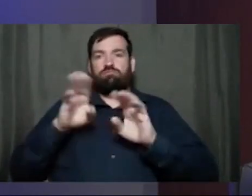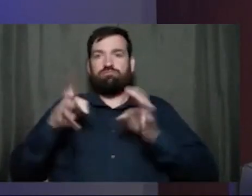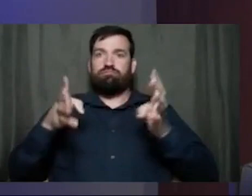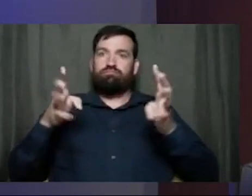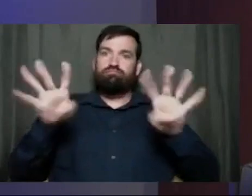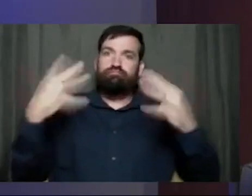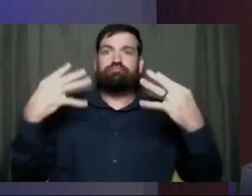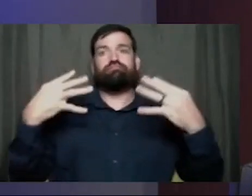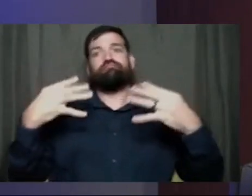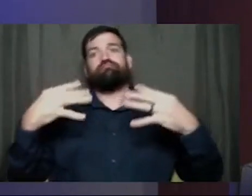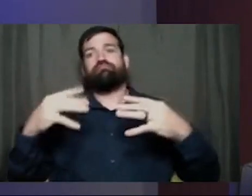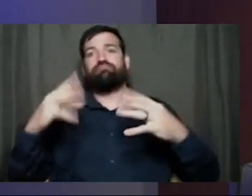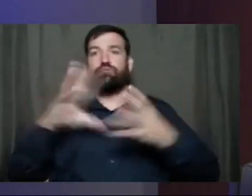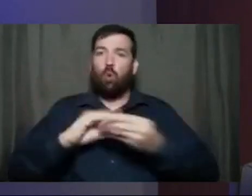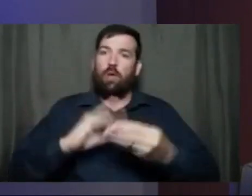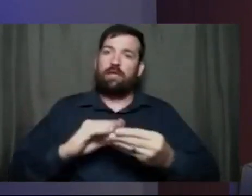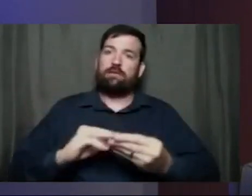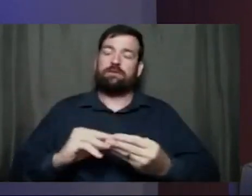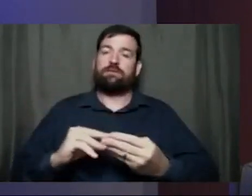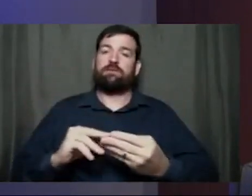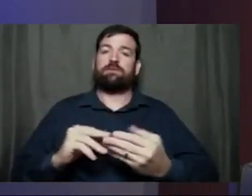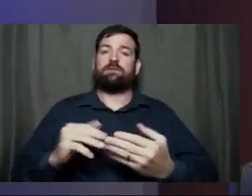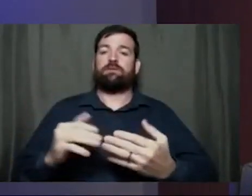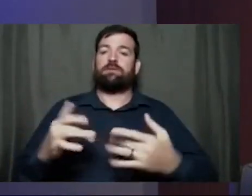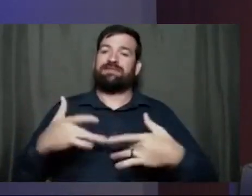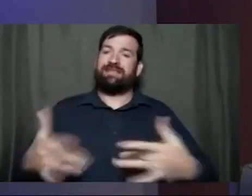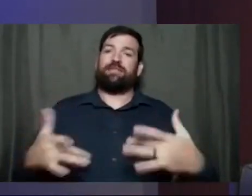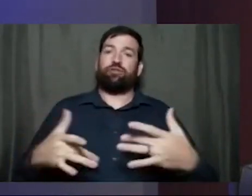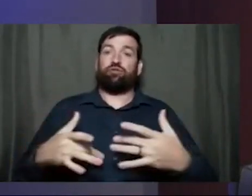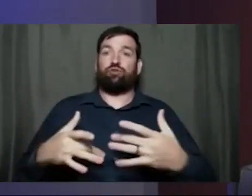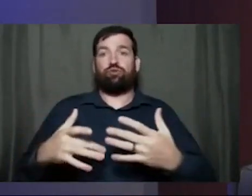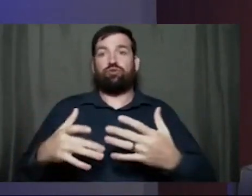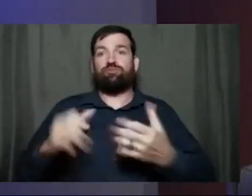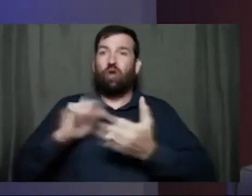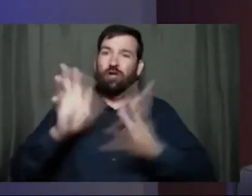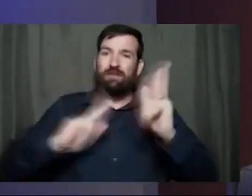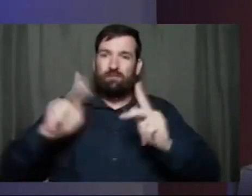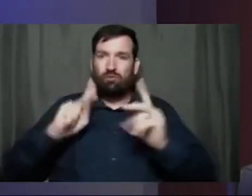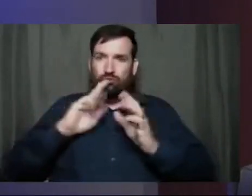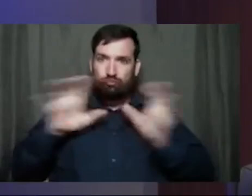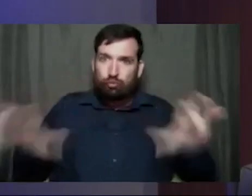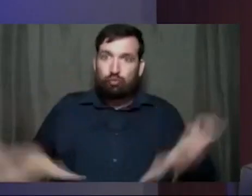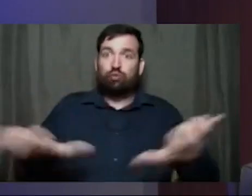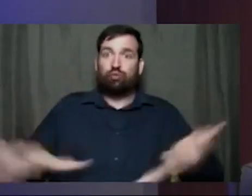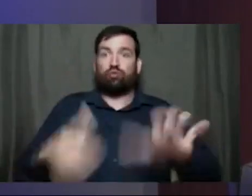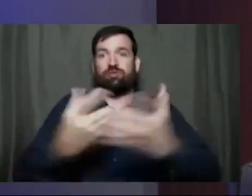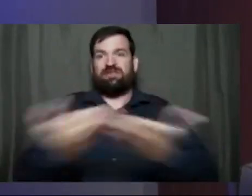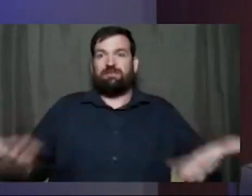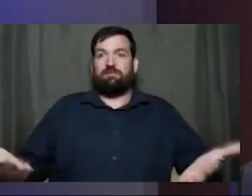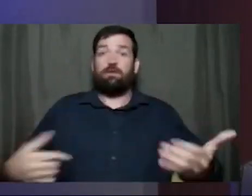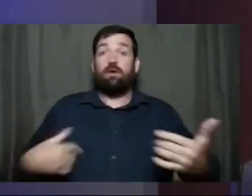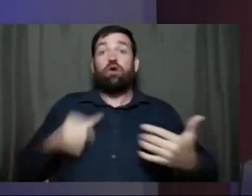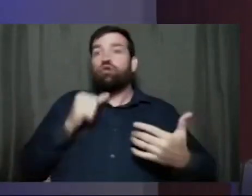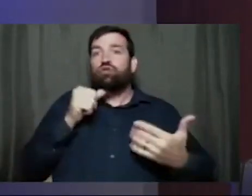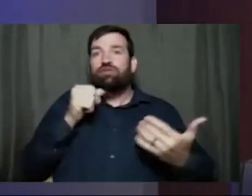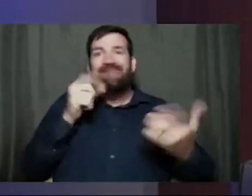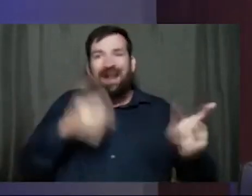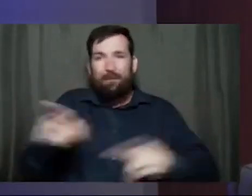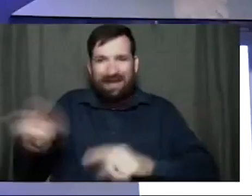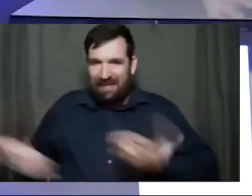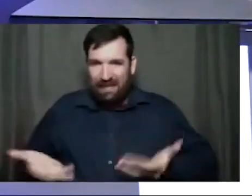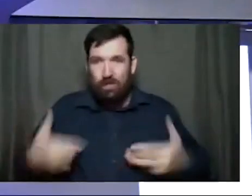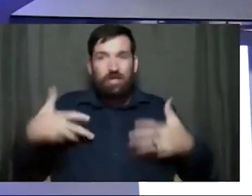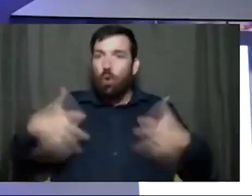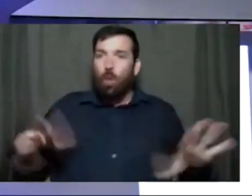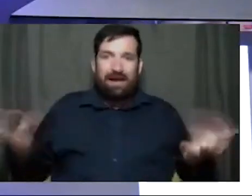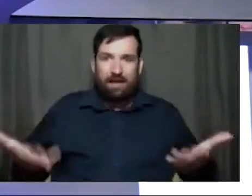move, that get them to take action. But we aren't seeing that here, and I don't want that to happen. I was going to say, we don't want to make